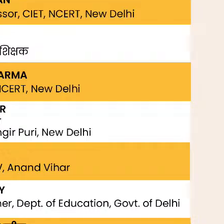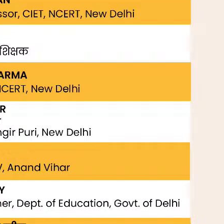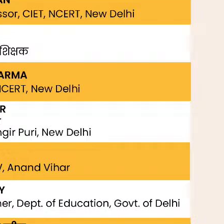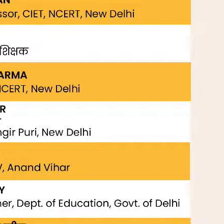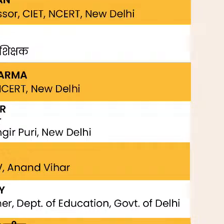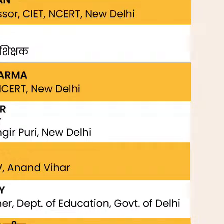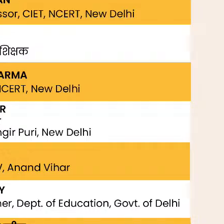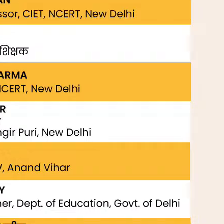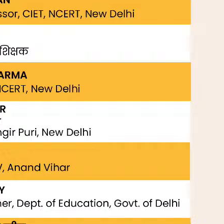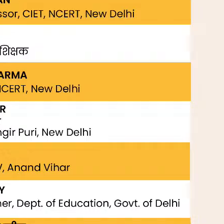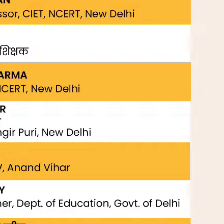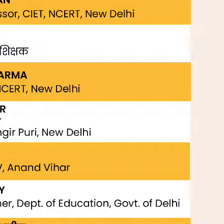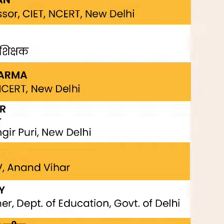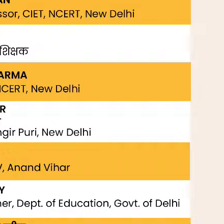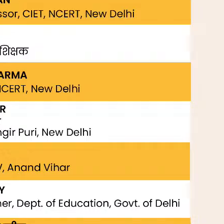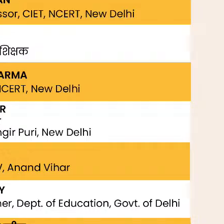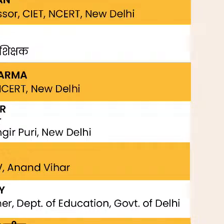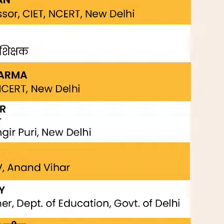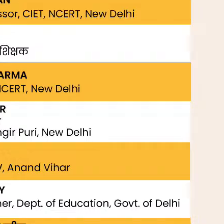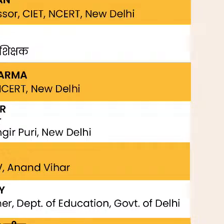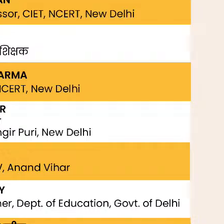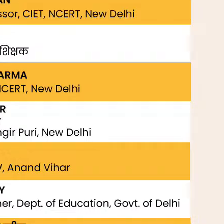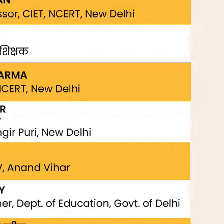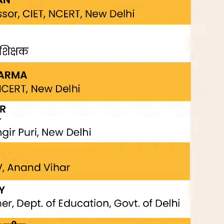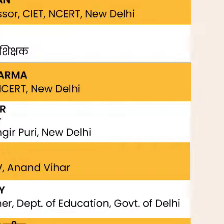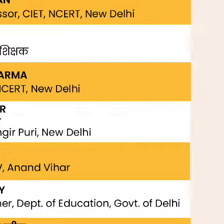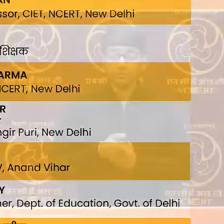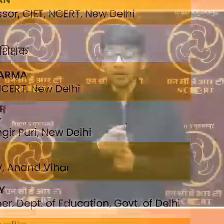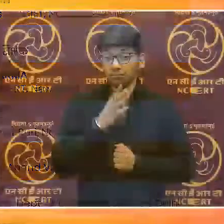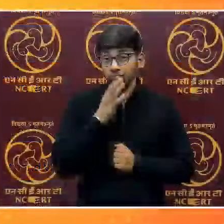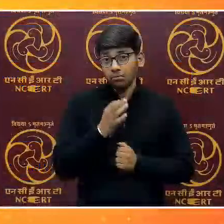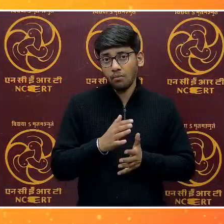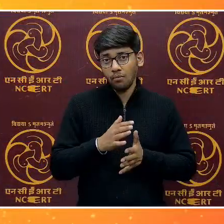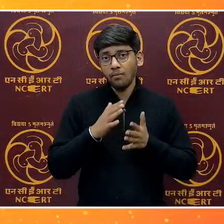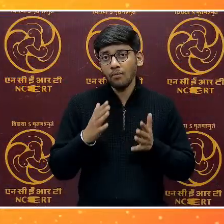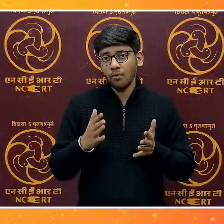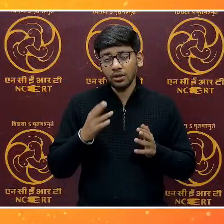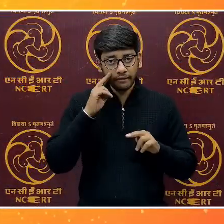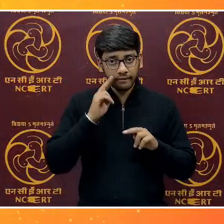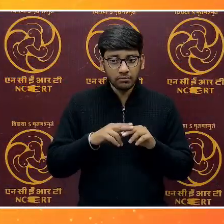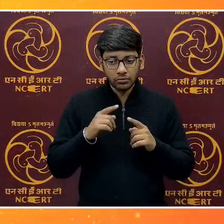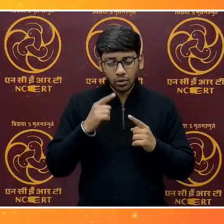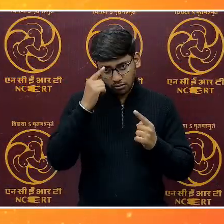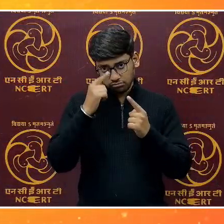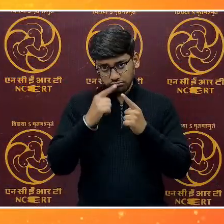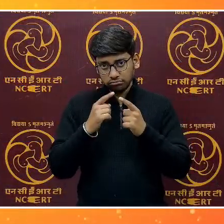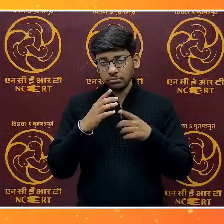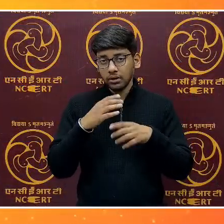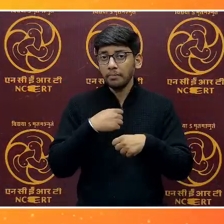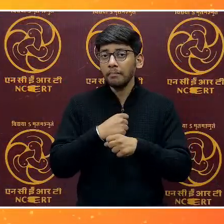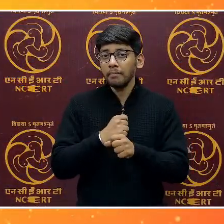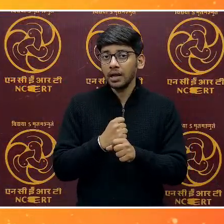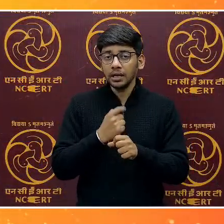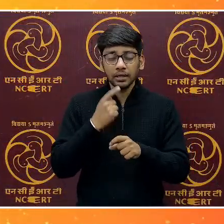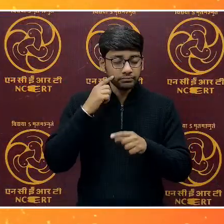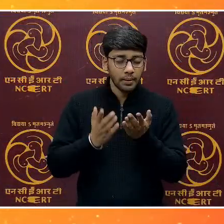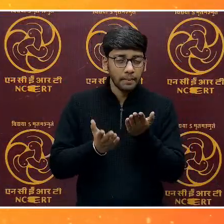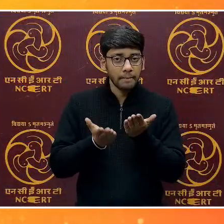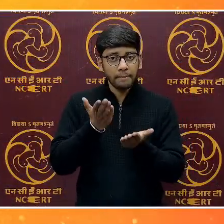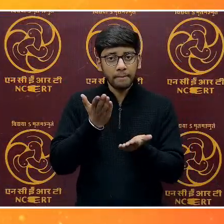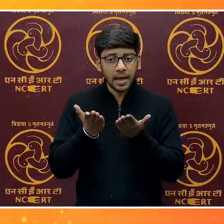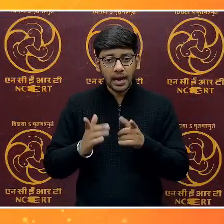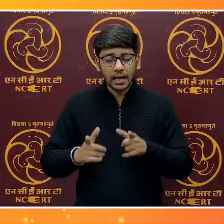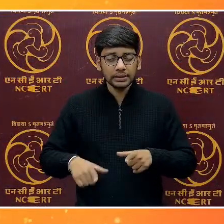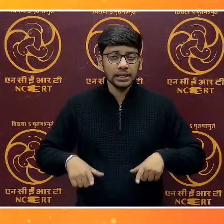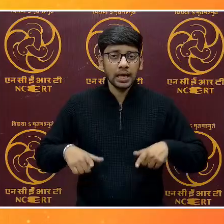and our emotional well-being. Now this is very important that you need to set your goals and you need to achieve them in a balanced and healthy